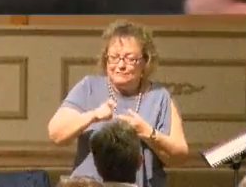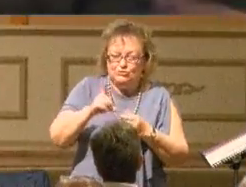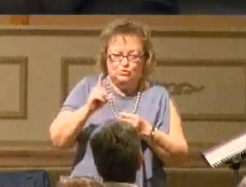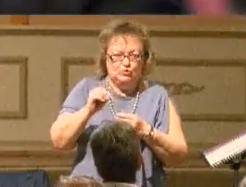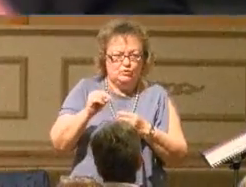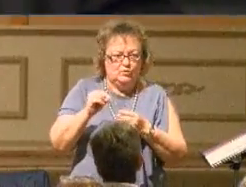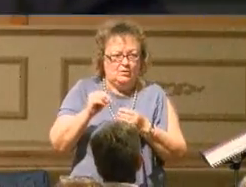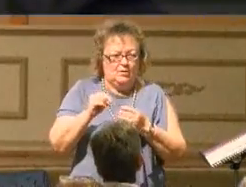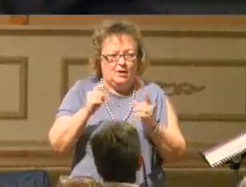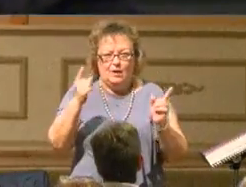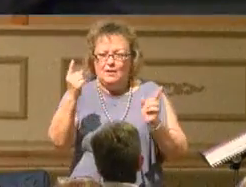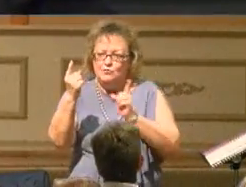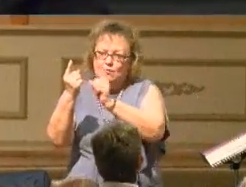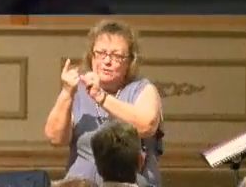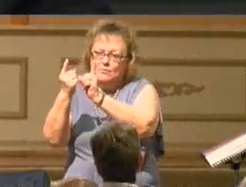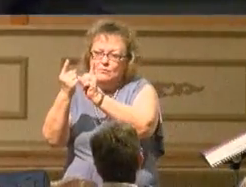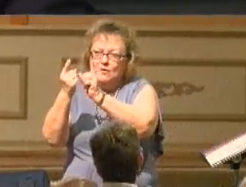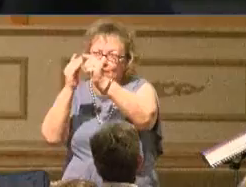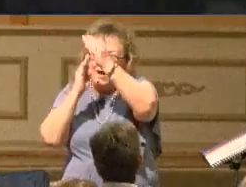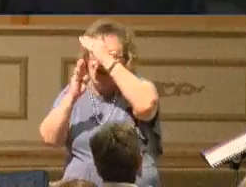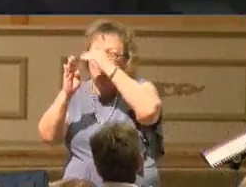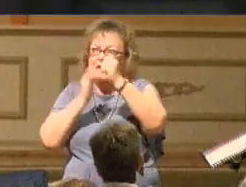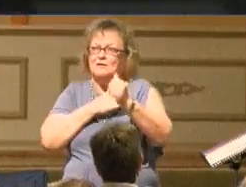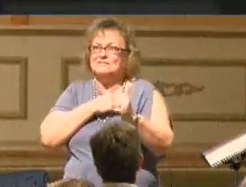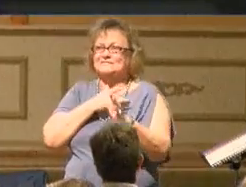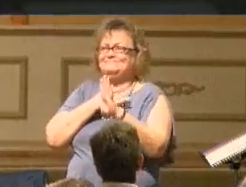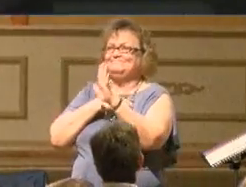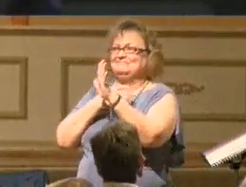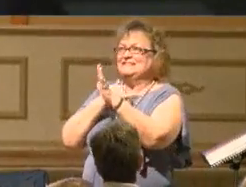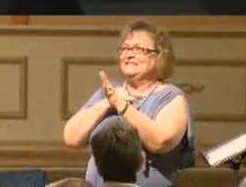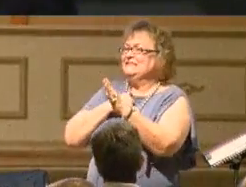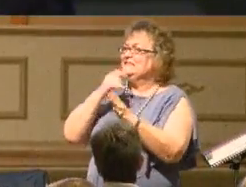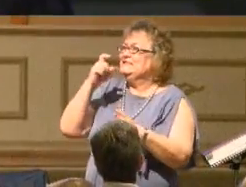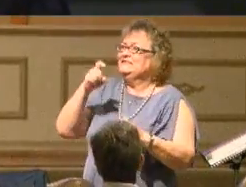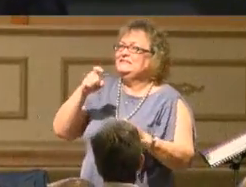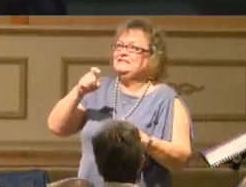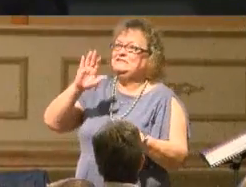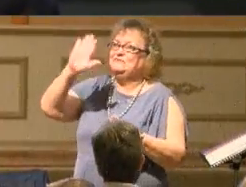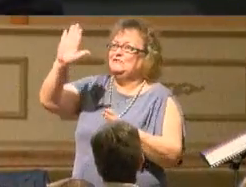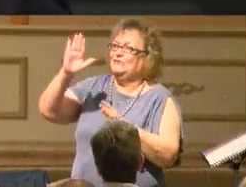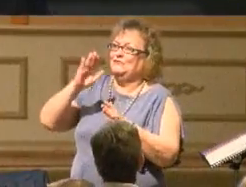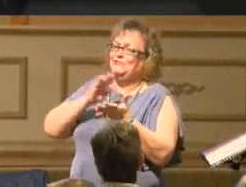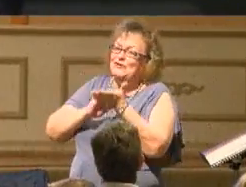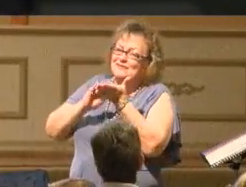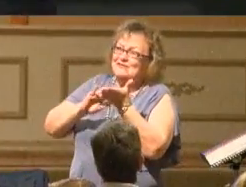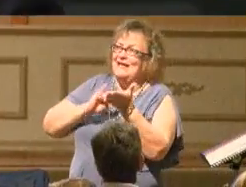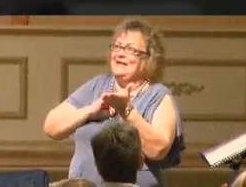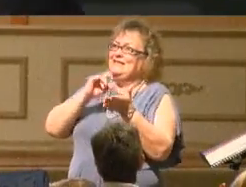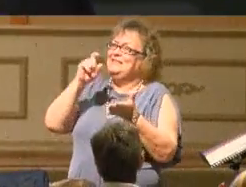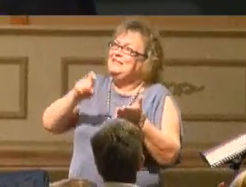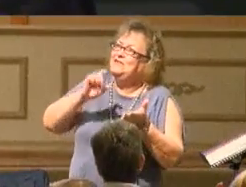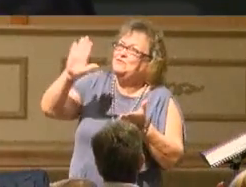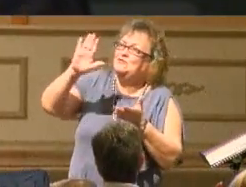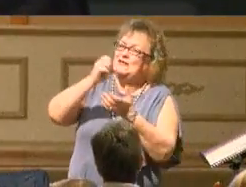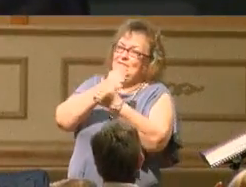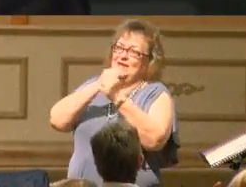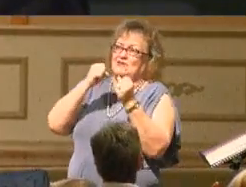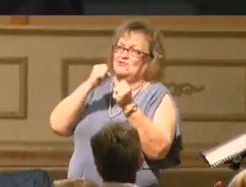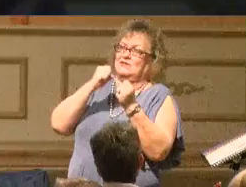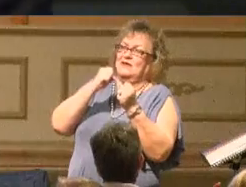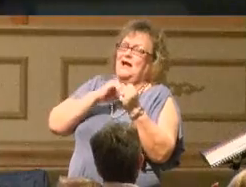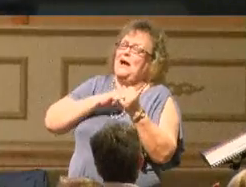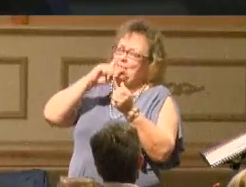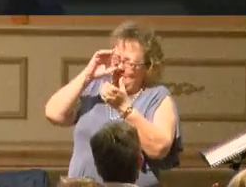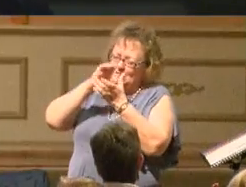him with a humble heart. Say, God, I need your forgiveness. I need your salvation.